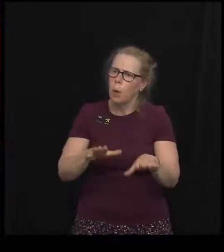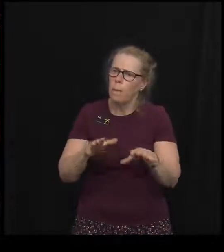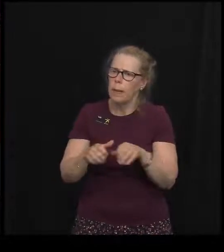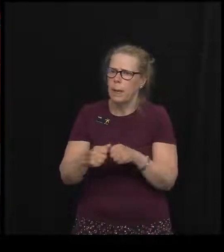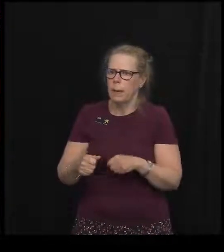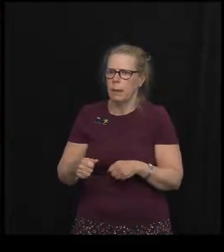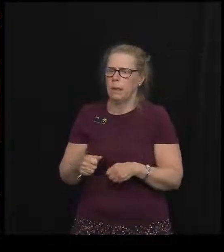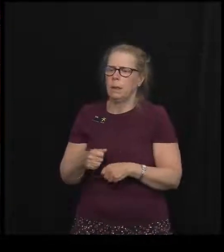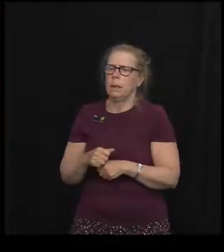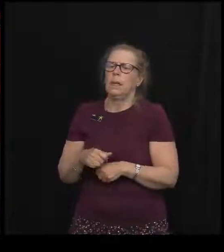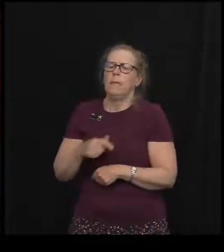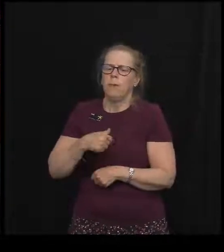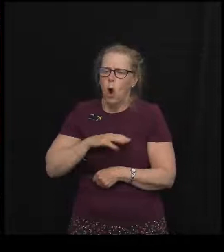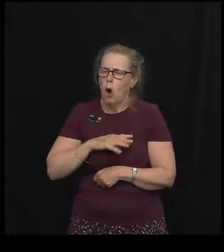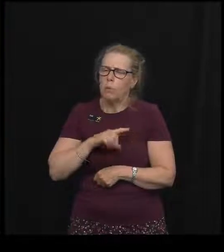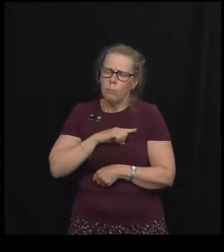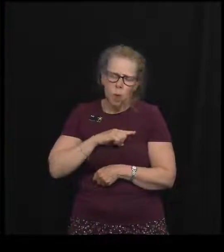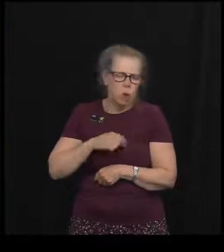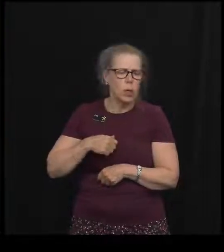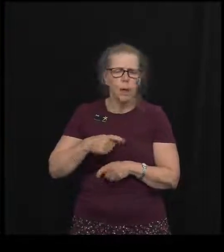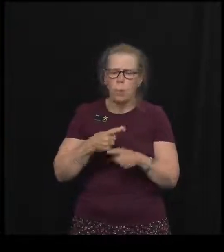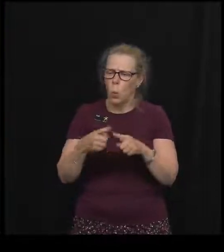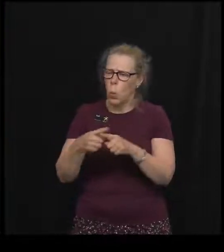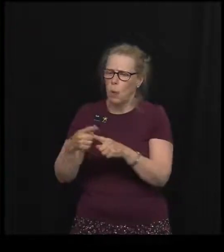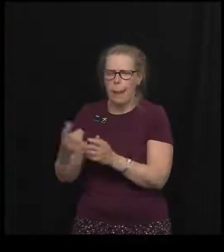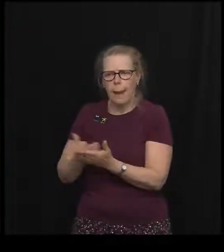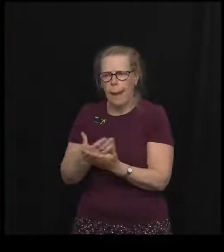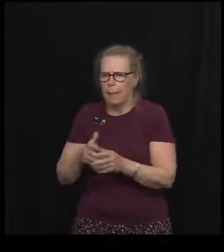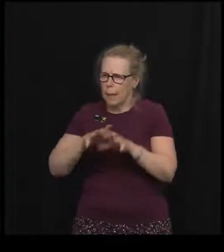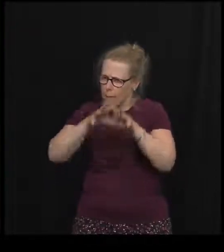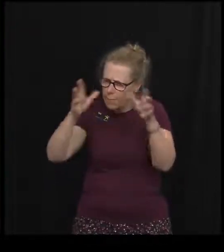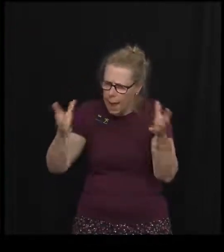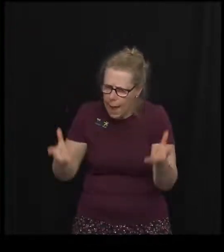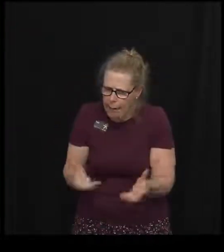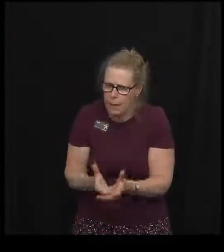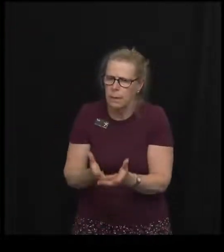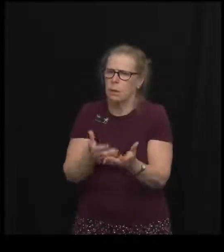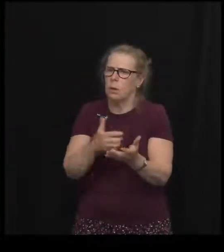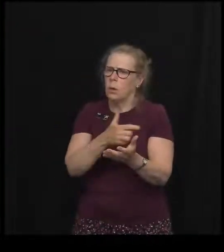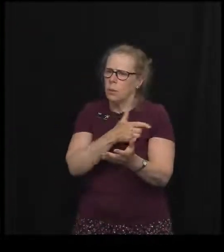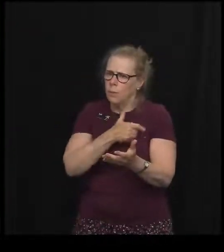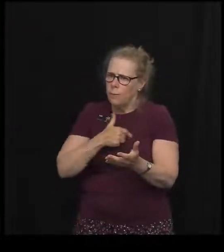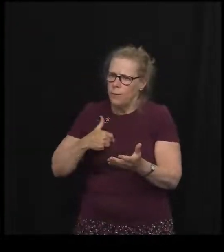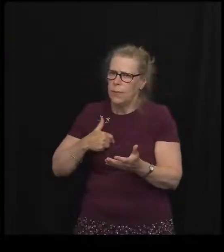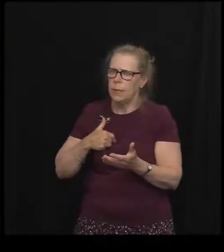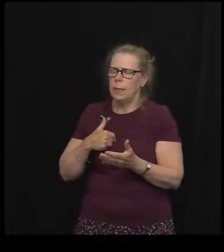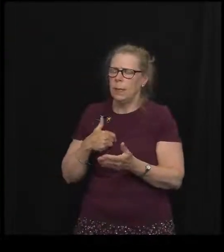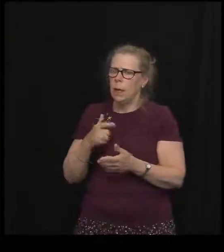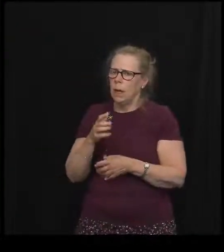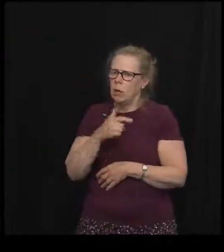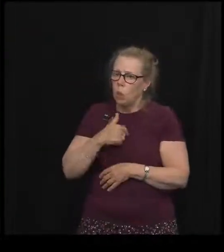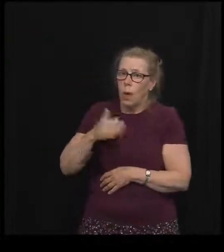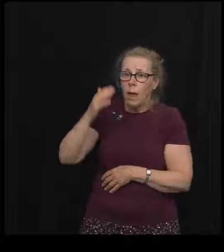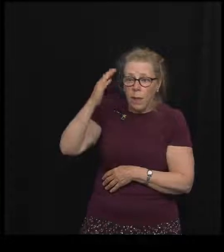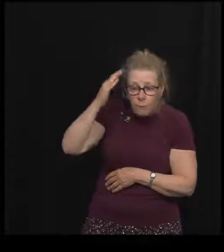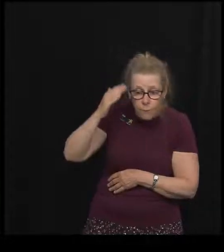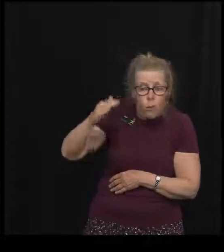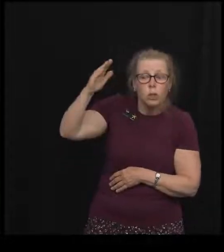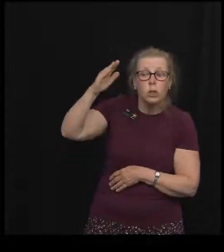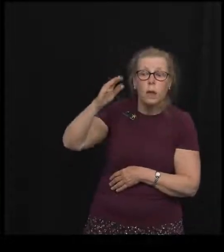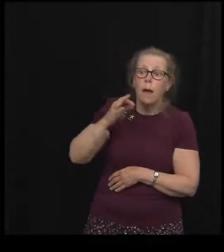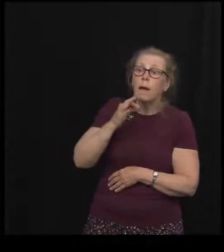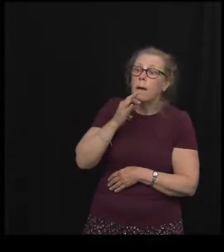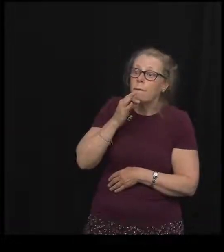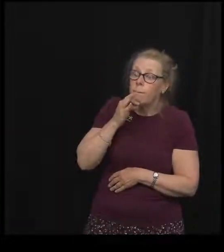now in 40 plus countries of the world. We want now for them to also speak back. So far it's been adults asking questions about what adults thought